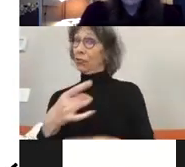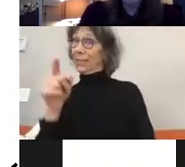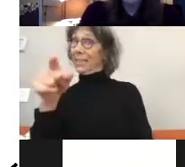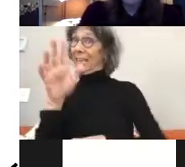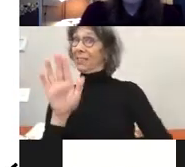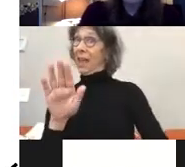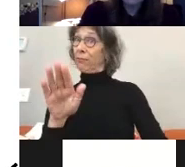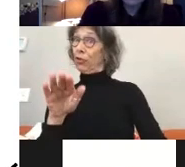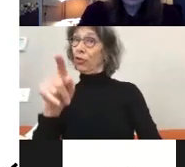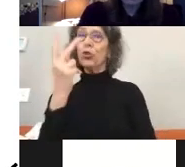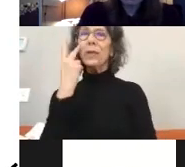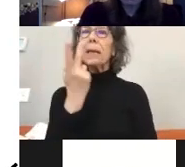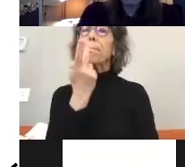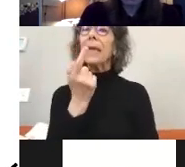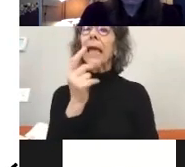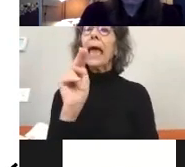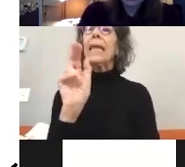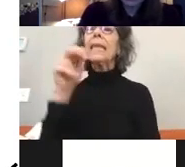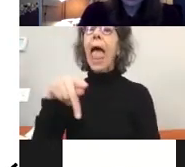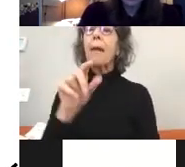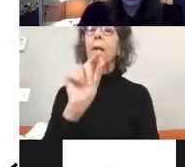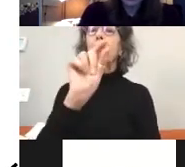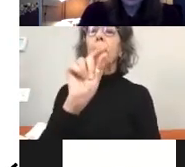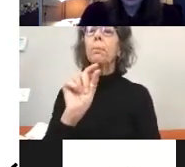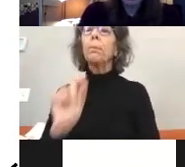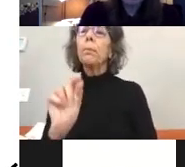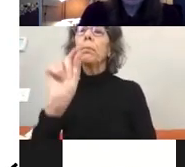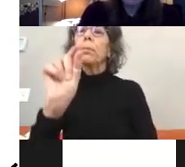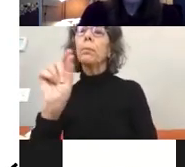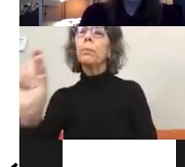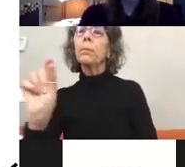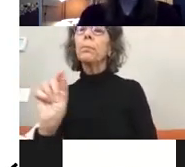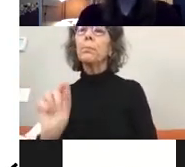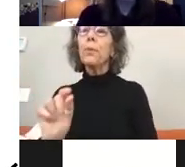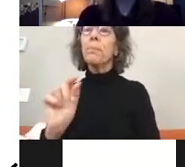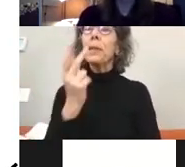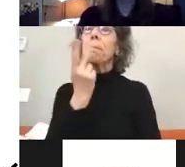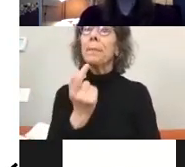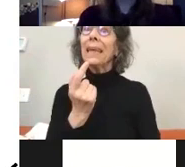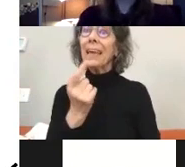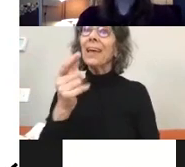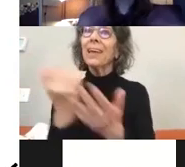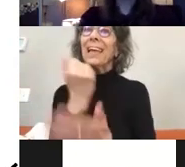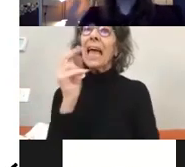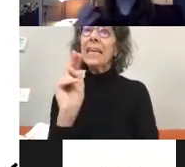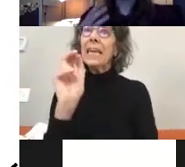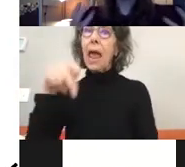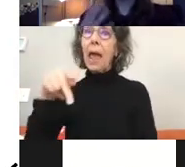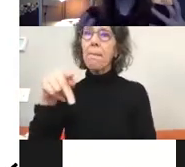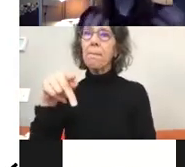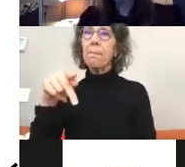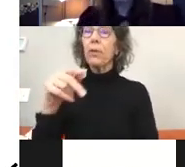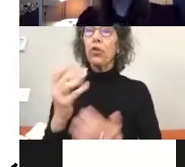these naps, like all of these small pinkish time in bed. These are naps. So basically what